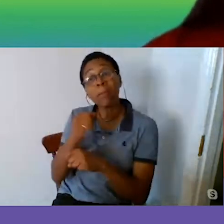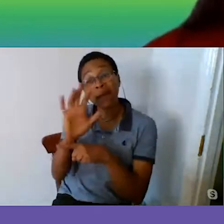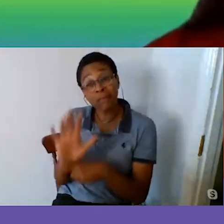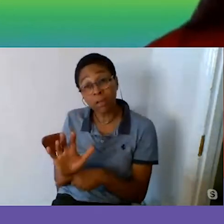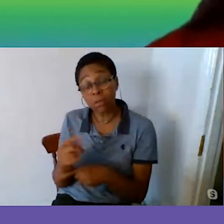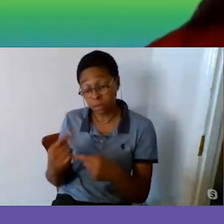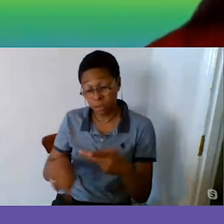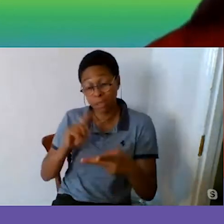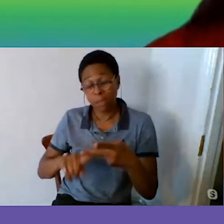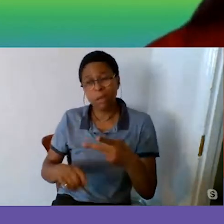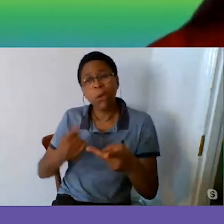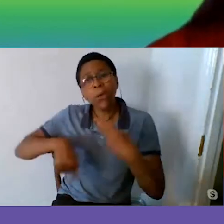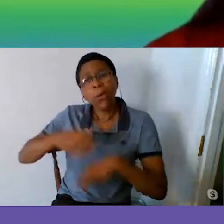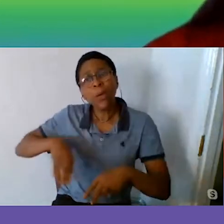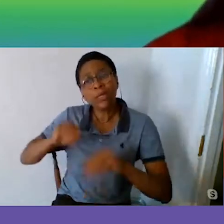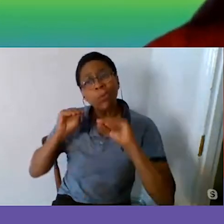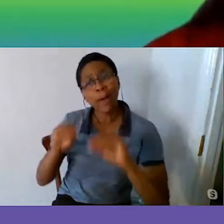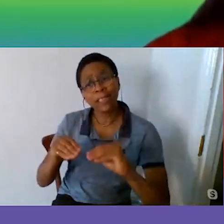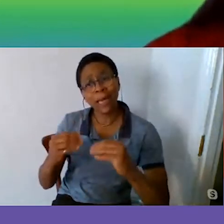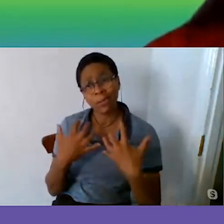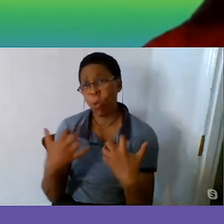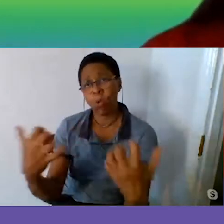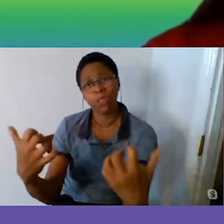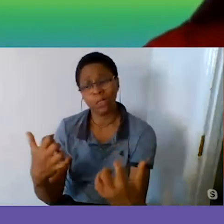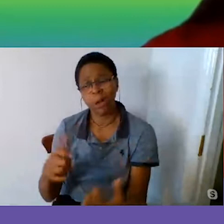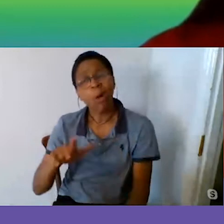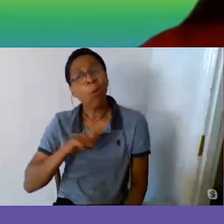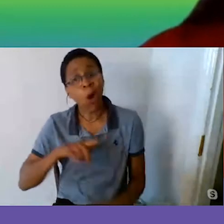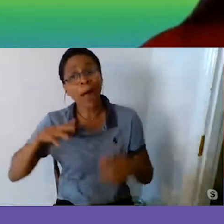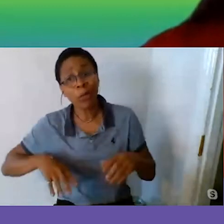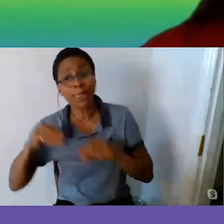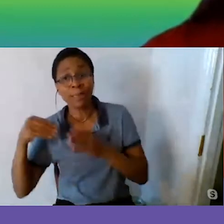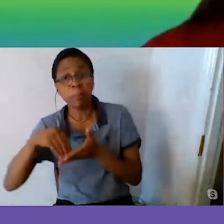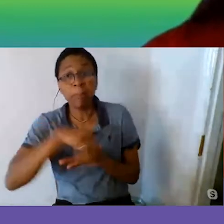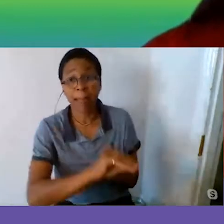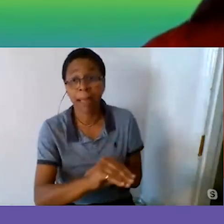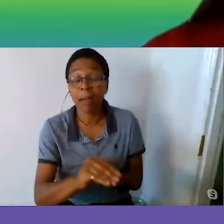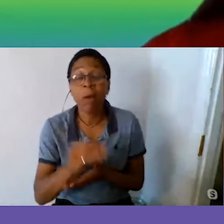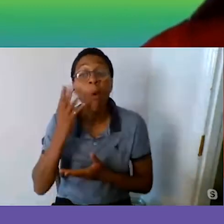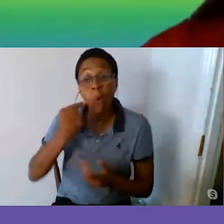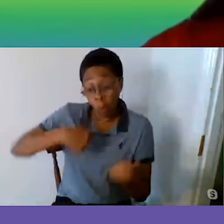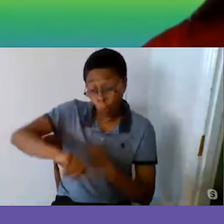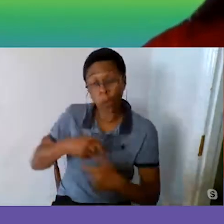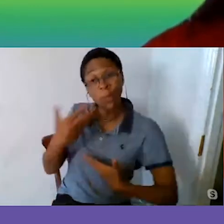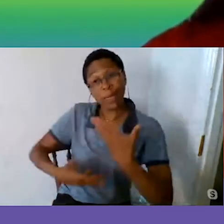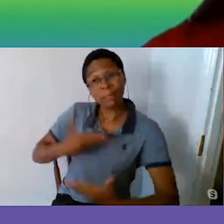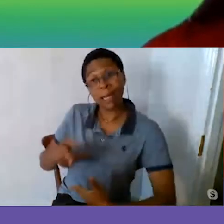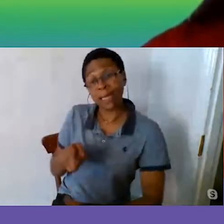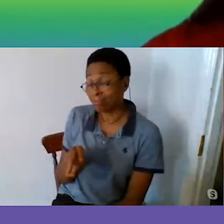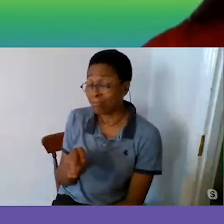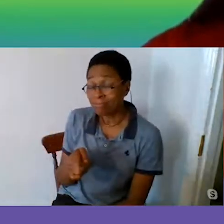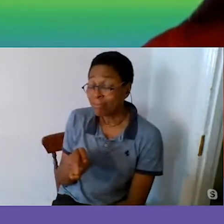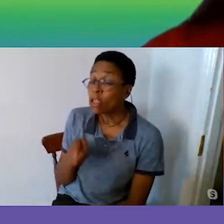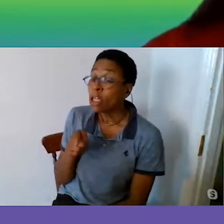about explaining why you should pay for a film. I think, if you explain to people why that is, they do understand it. The issue around piracy generally